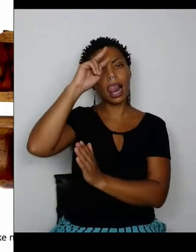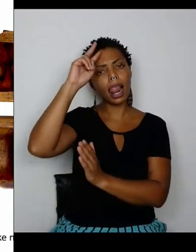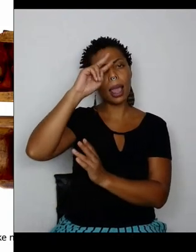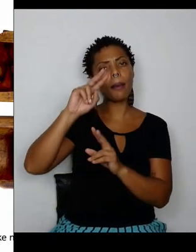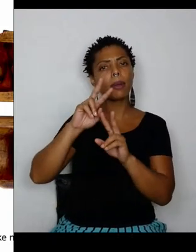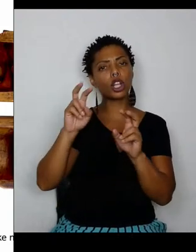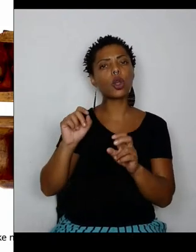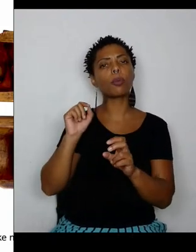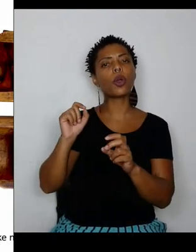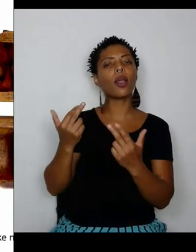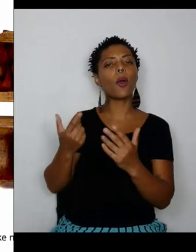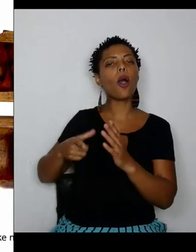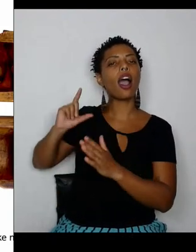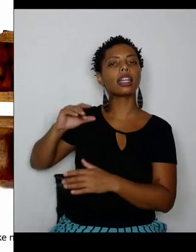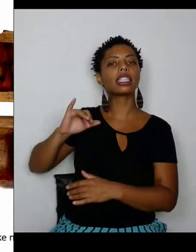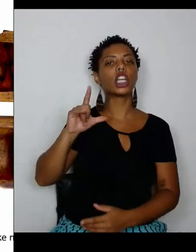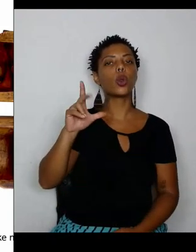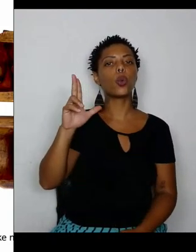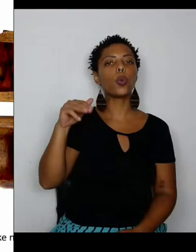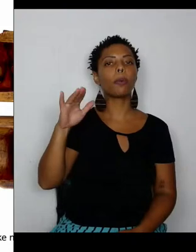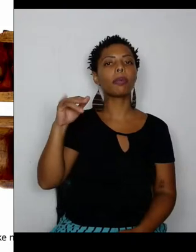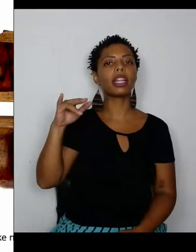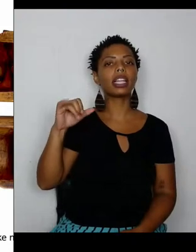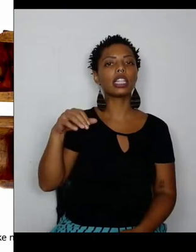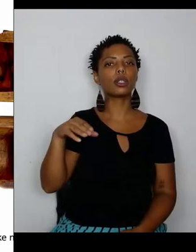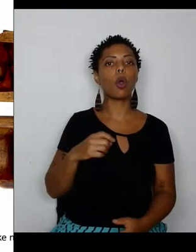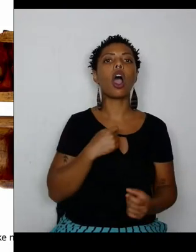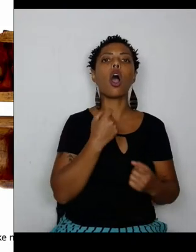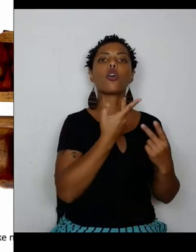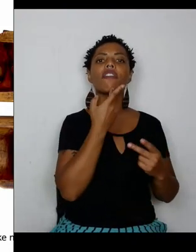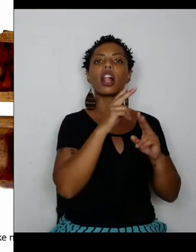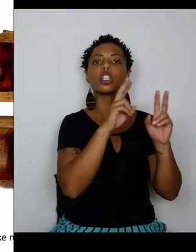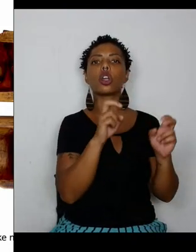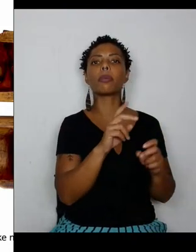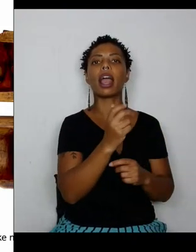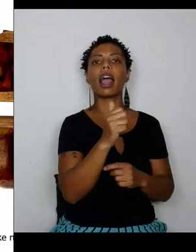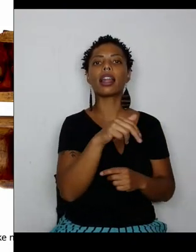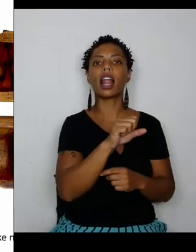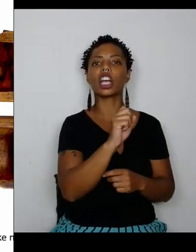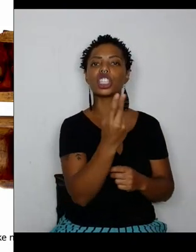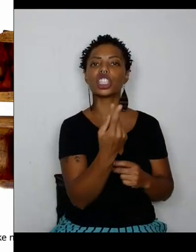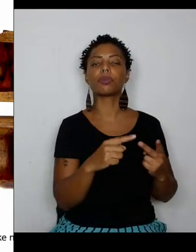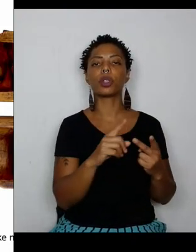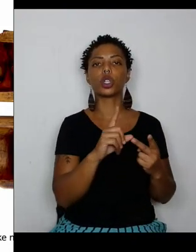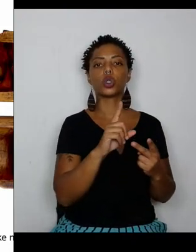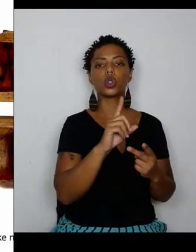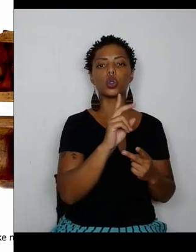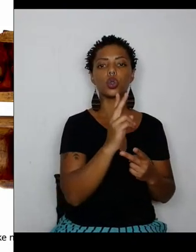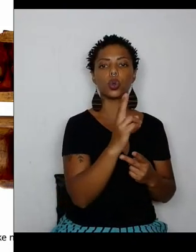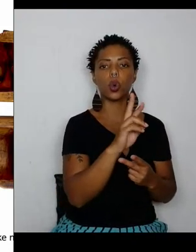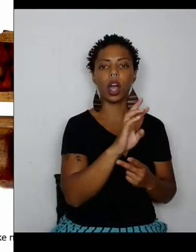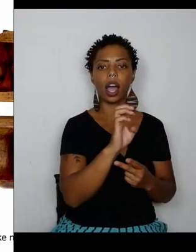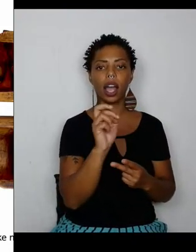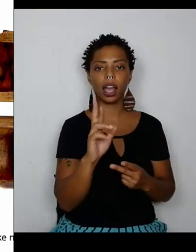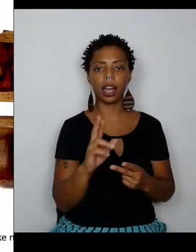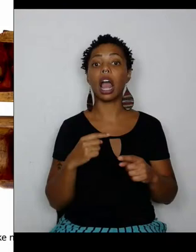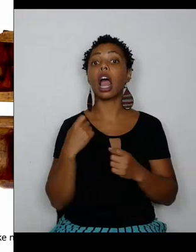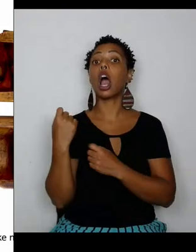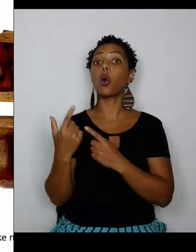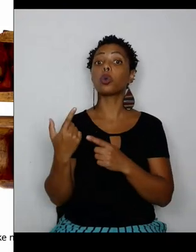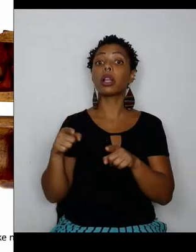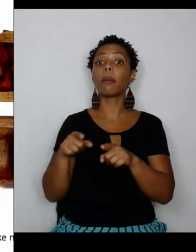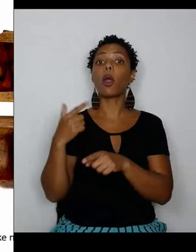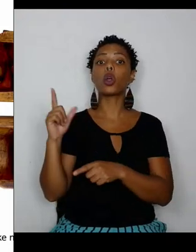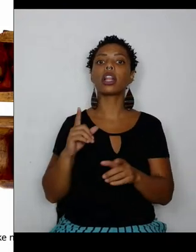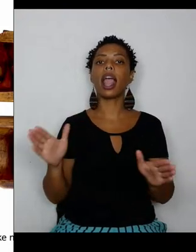hondura others like the decorated wooden box that mimics a medieval reliquary drawn the